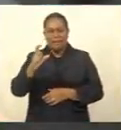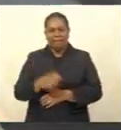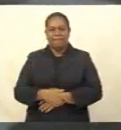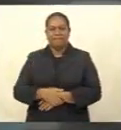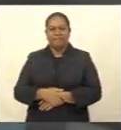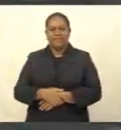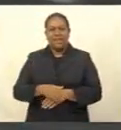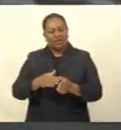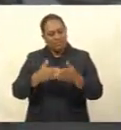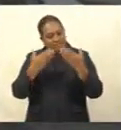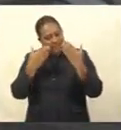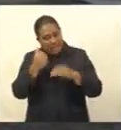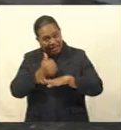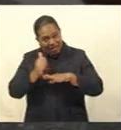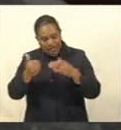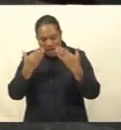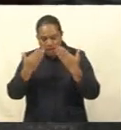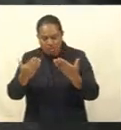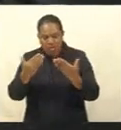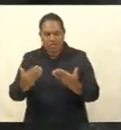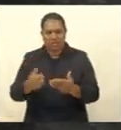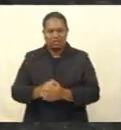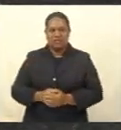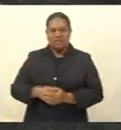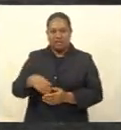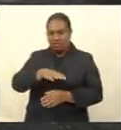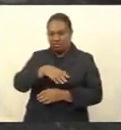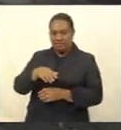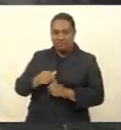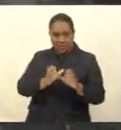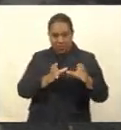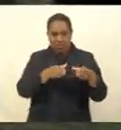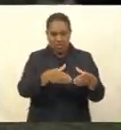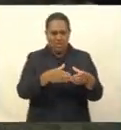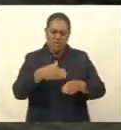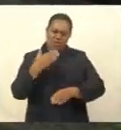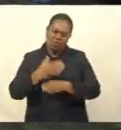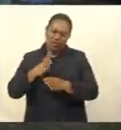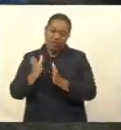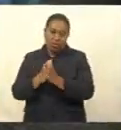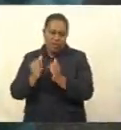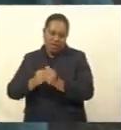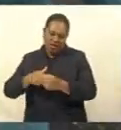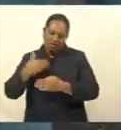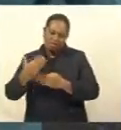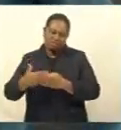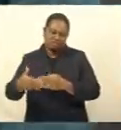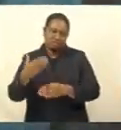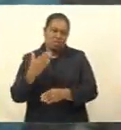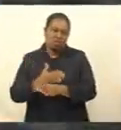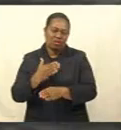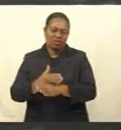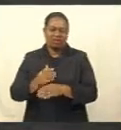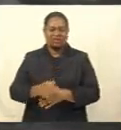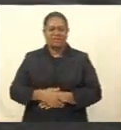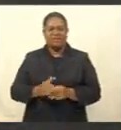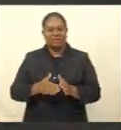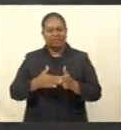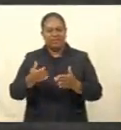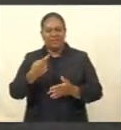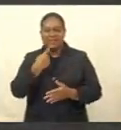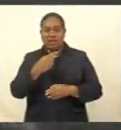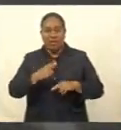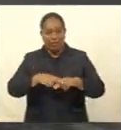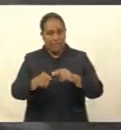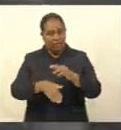has acknowledged the officers for working around the clock this weekend to deliver the packs. The Permanent Secretary for Health on